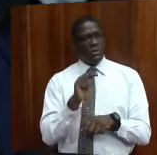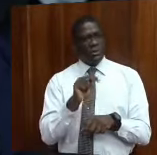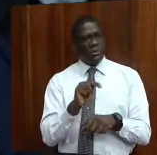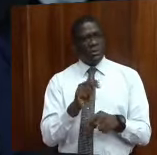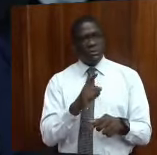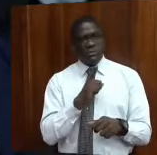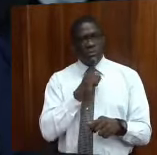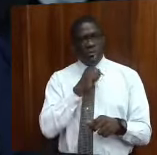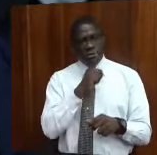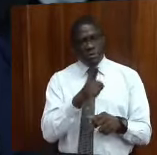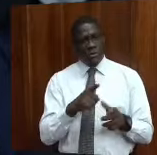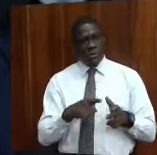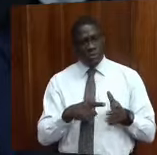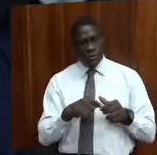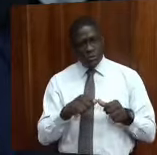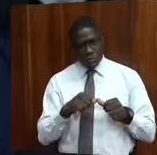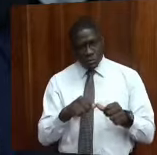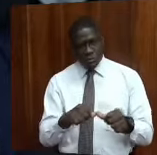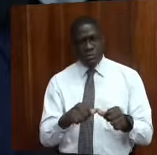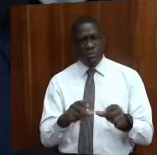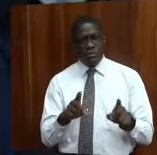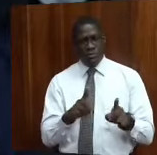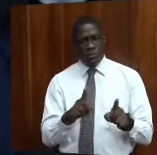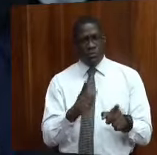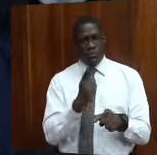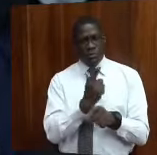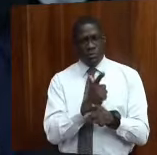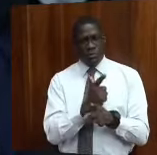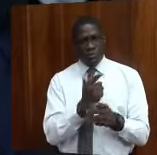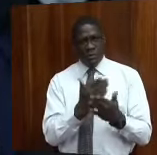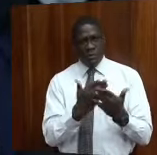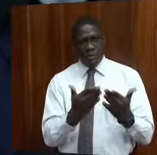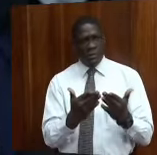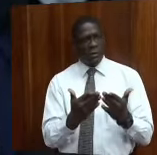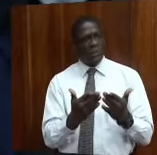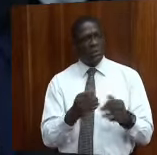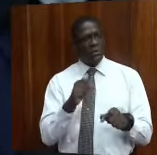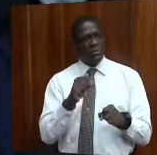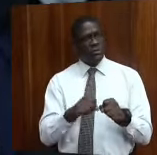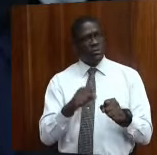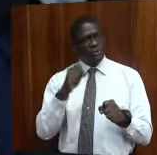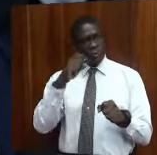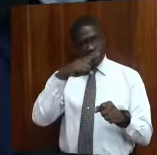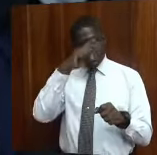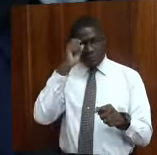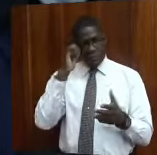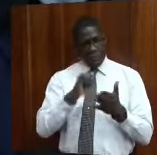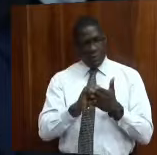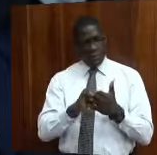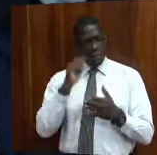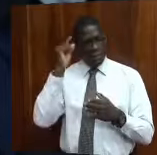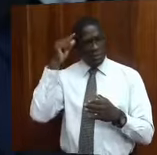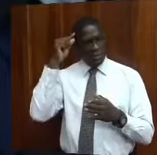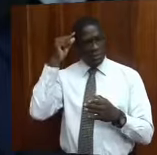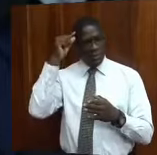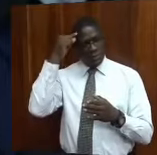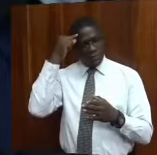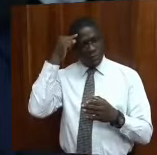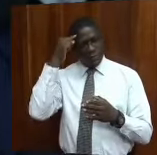international financial services center. Therefore, the government has embarked upon targeted consultation with the private sector